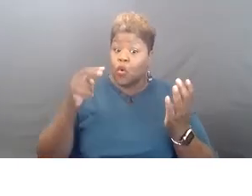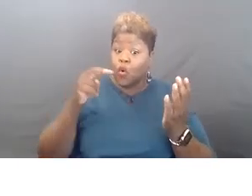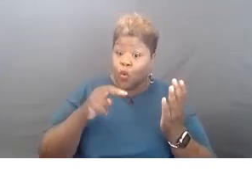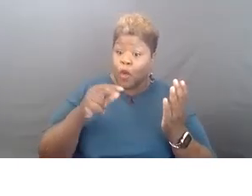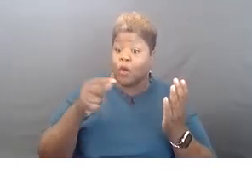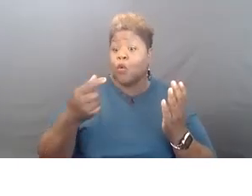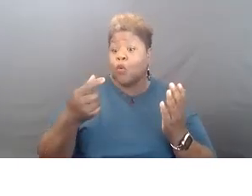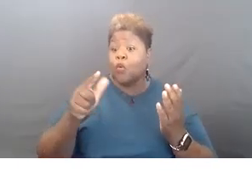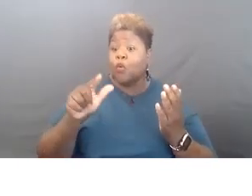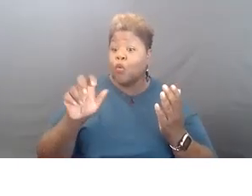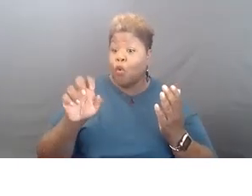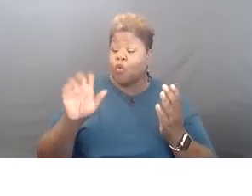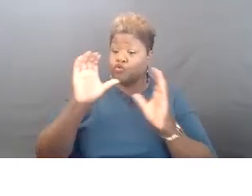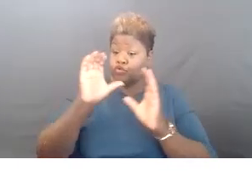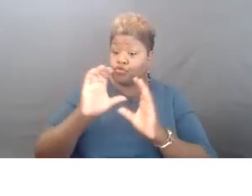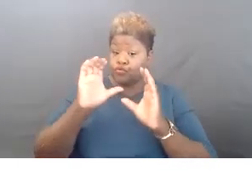search of